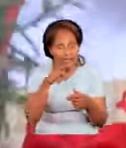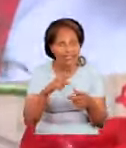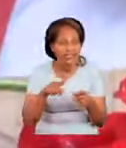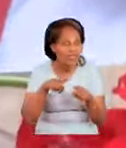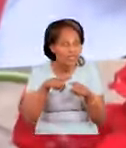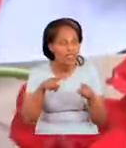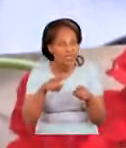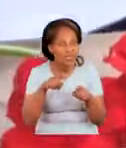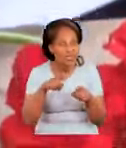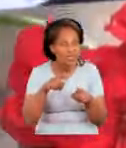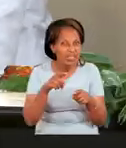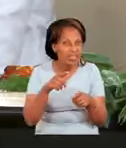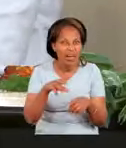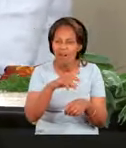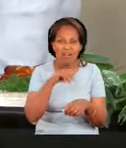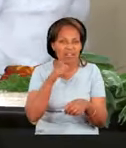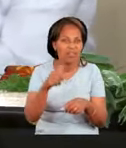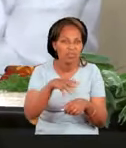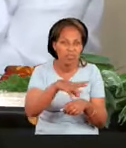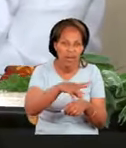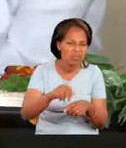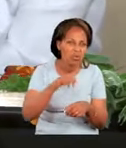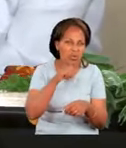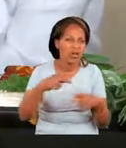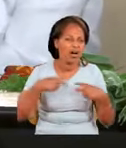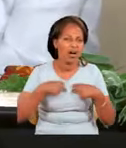not found in other plants.